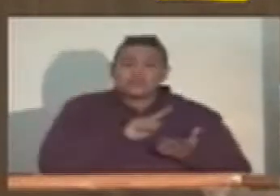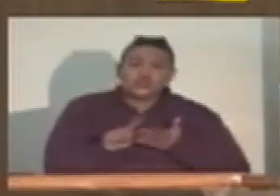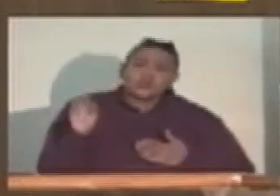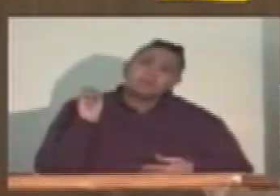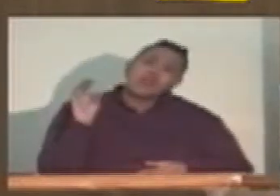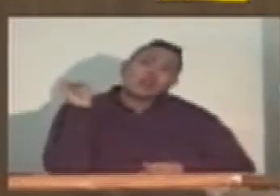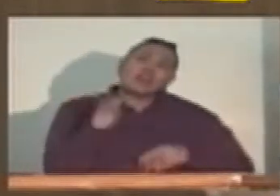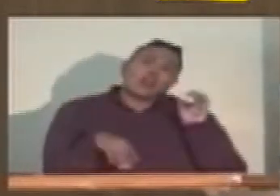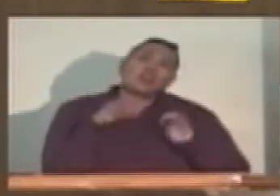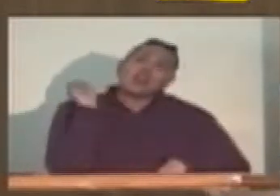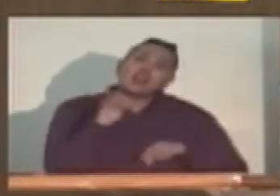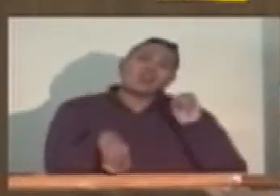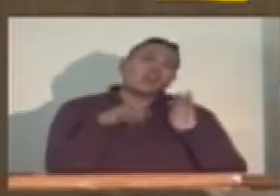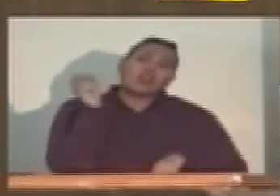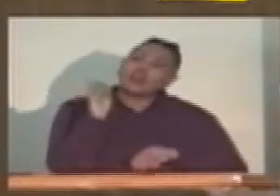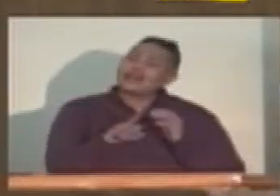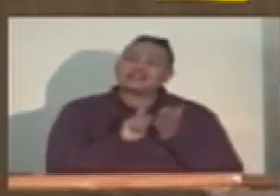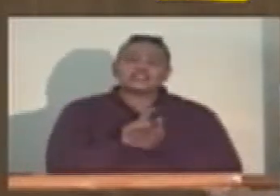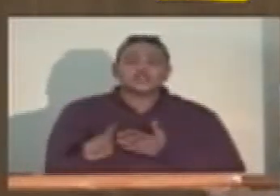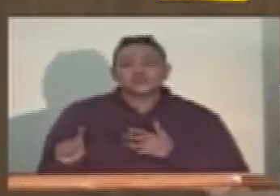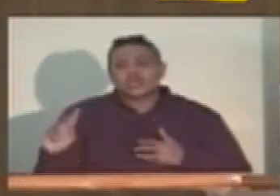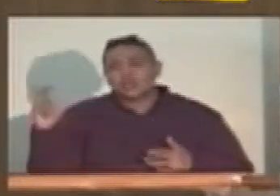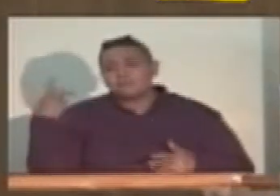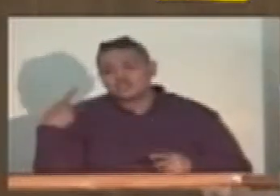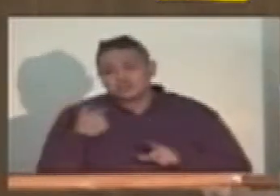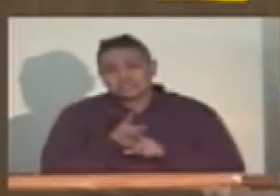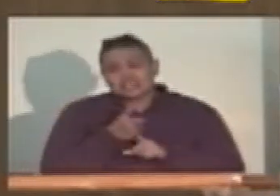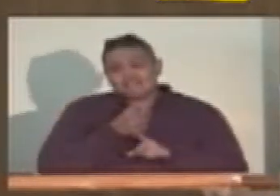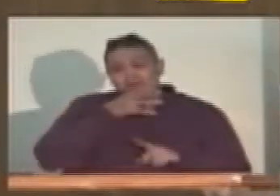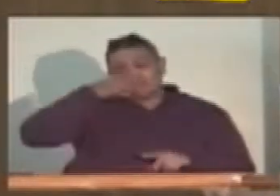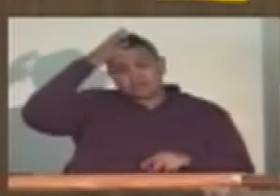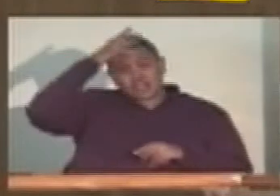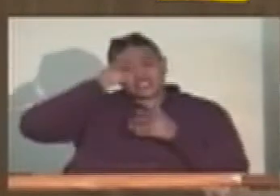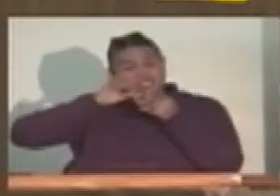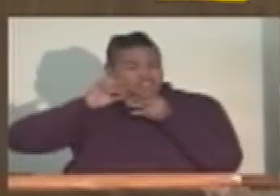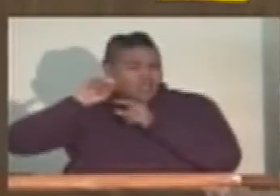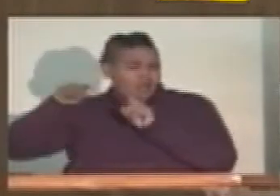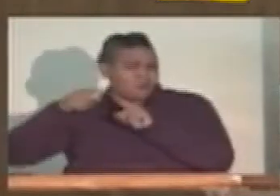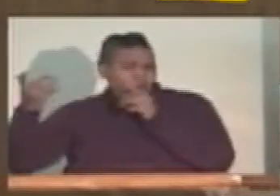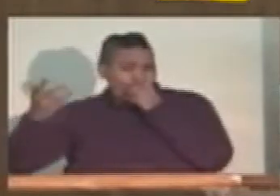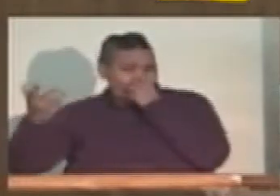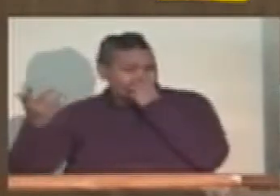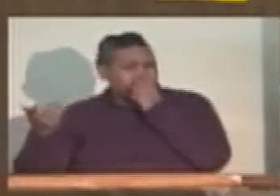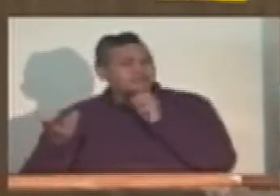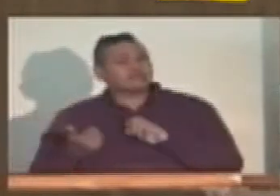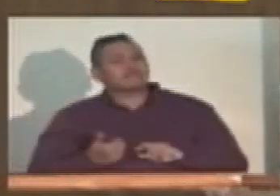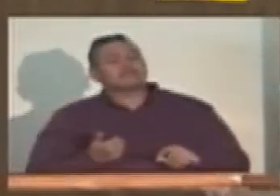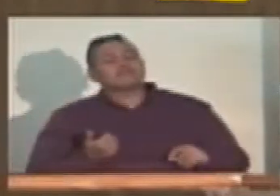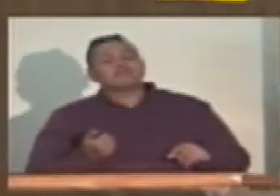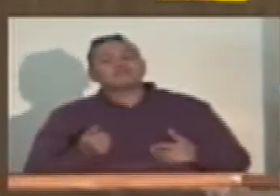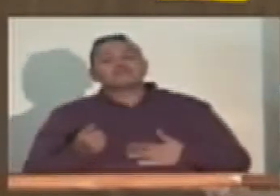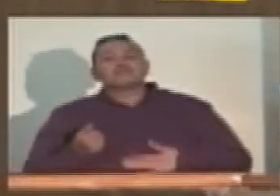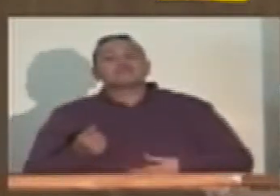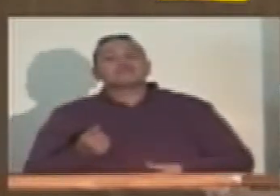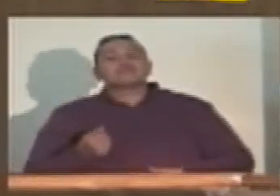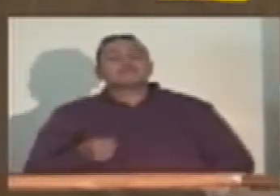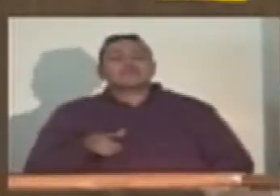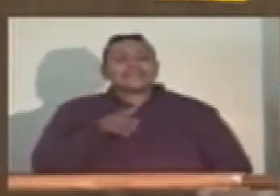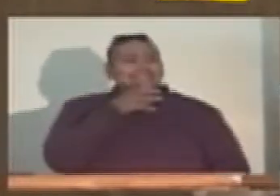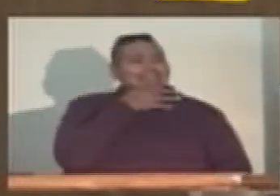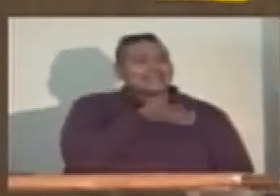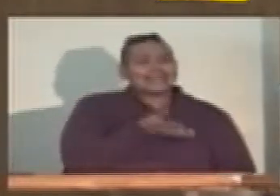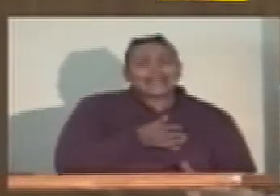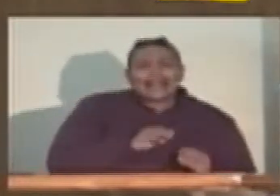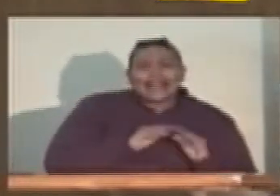in several of our dailies, principals and parents speaking about the lack of